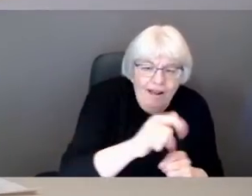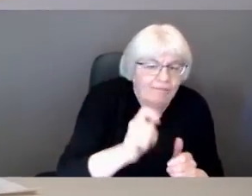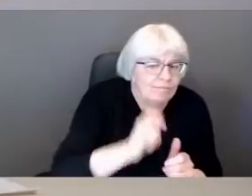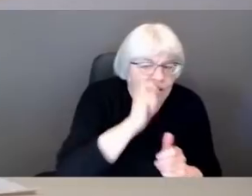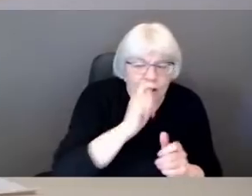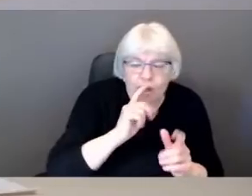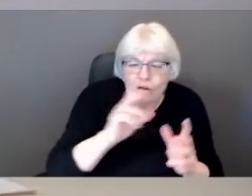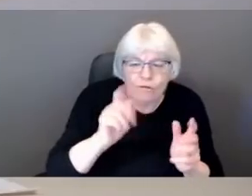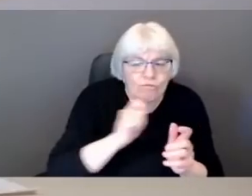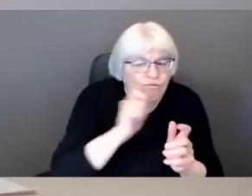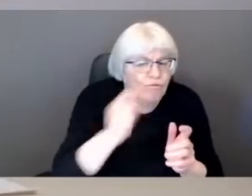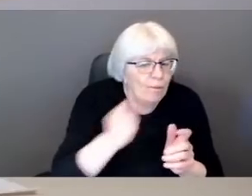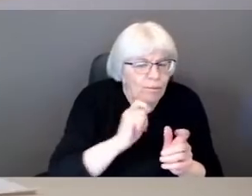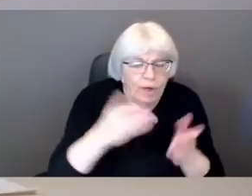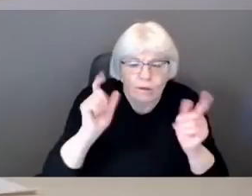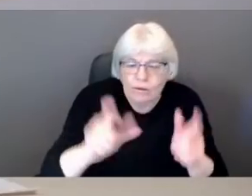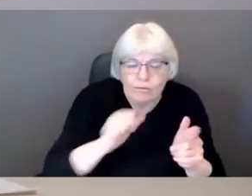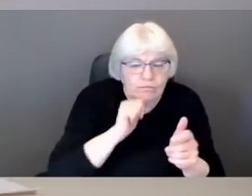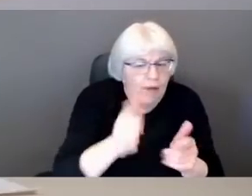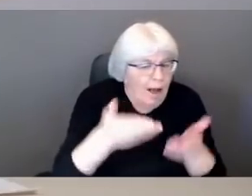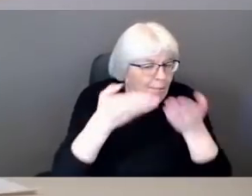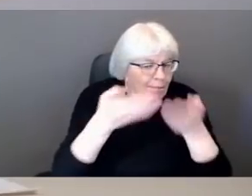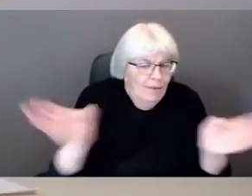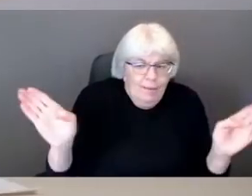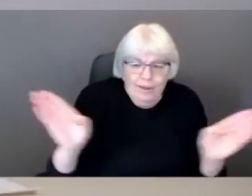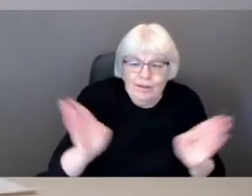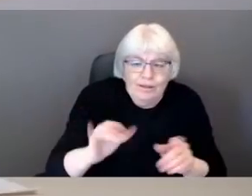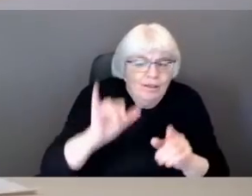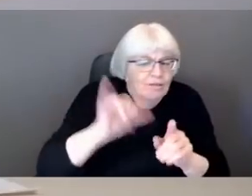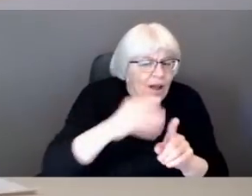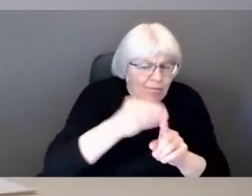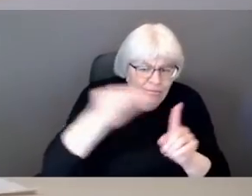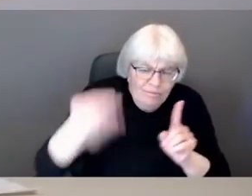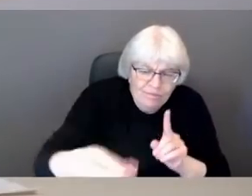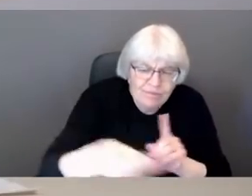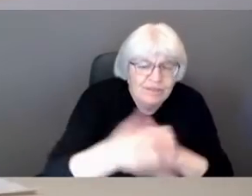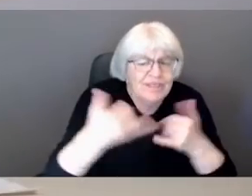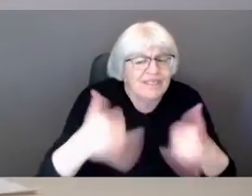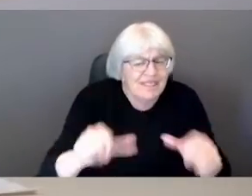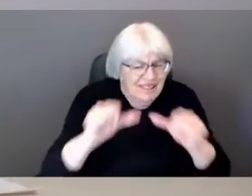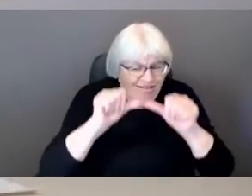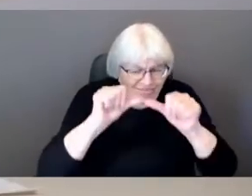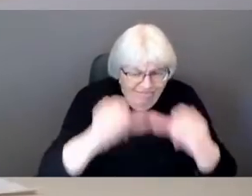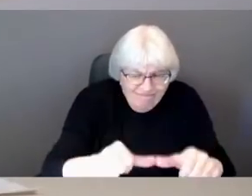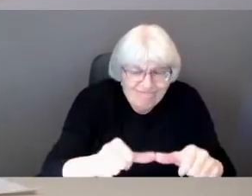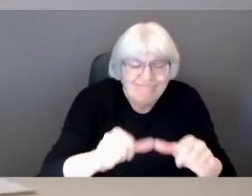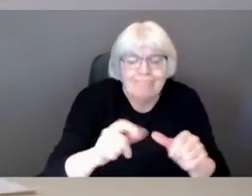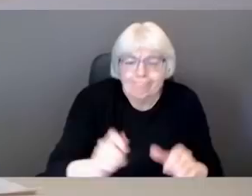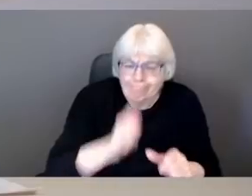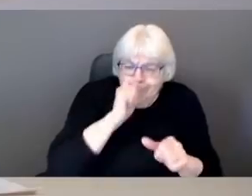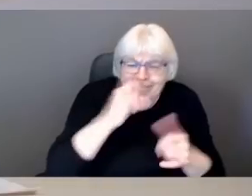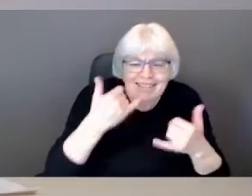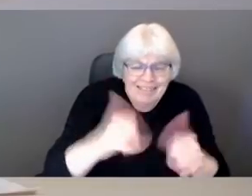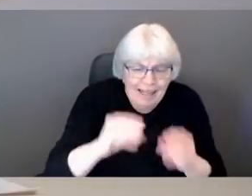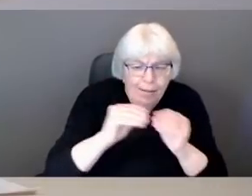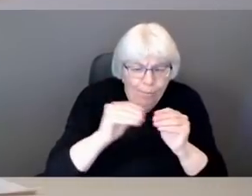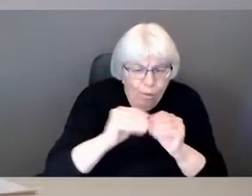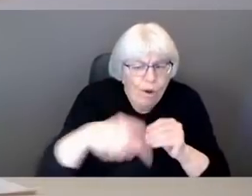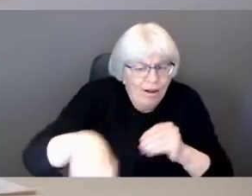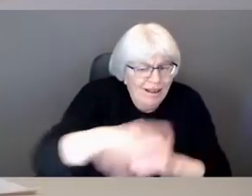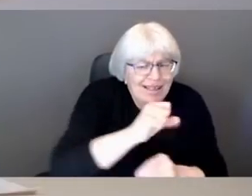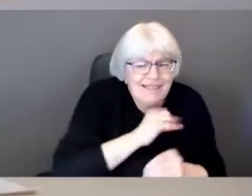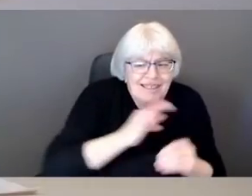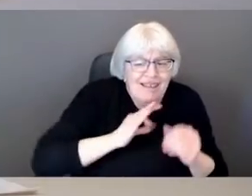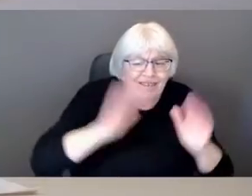time. Certainly there's more testing of certain staff there that we identified